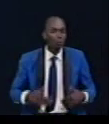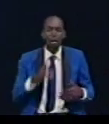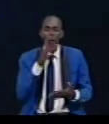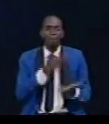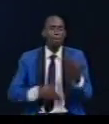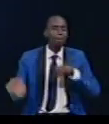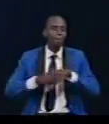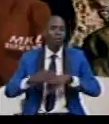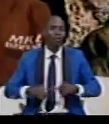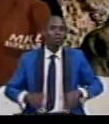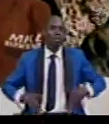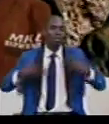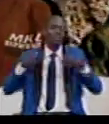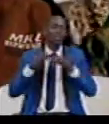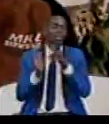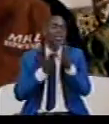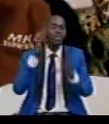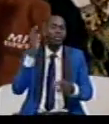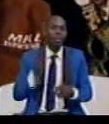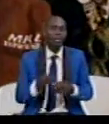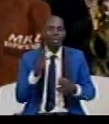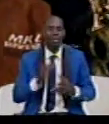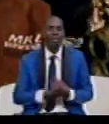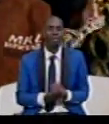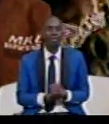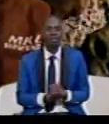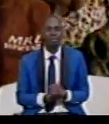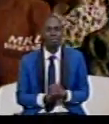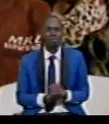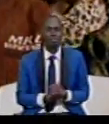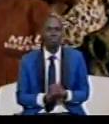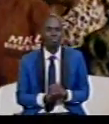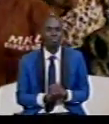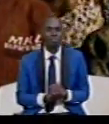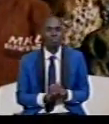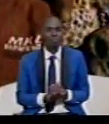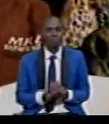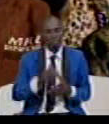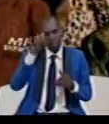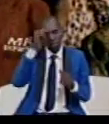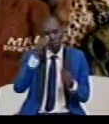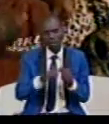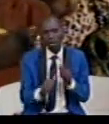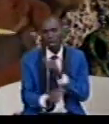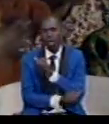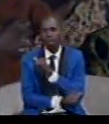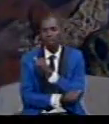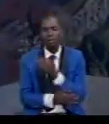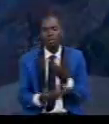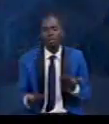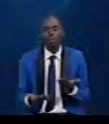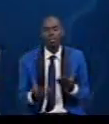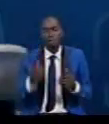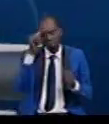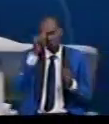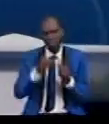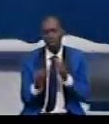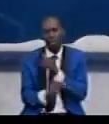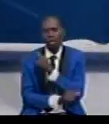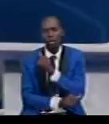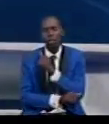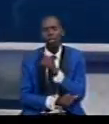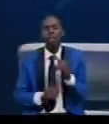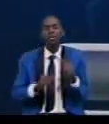in Jesus' name. You remember Abraham? Concerning Abraham, the word of